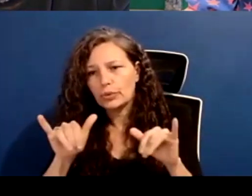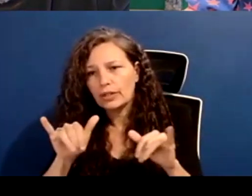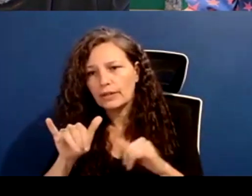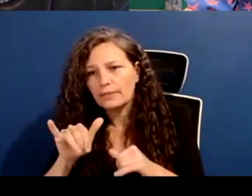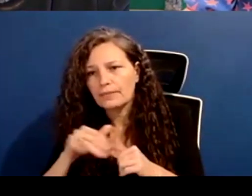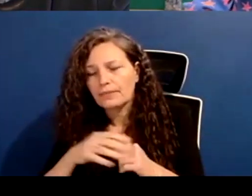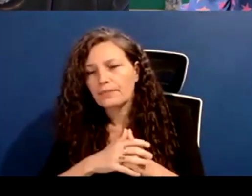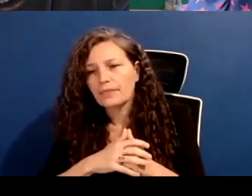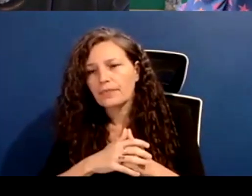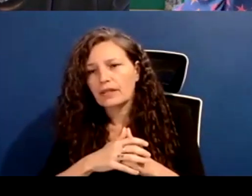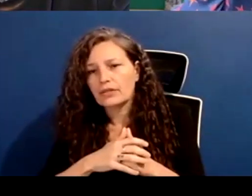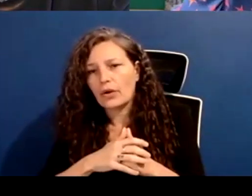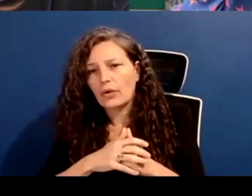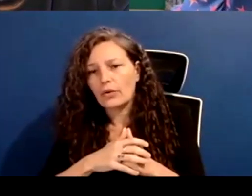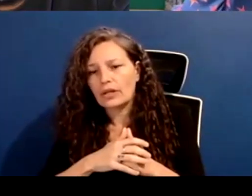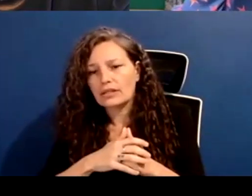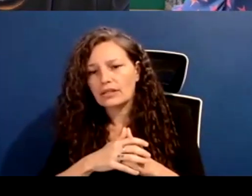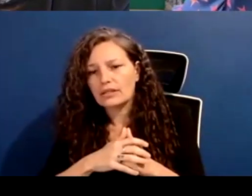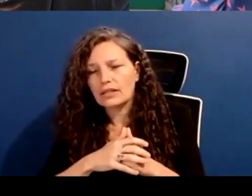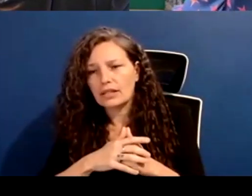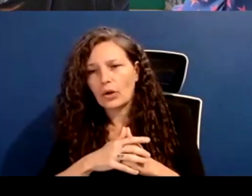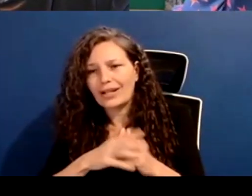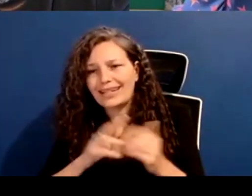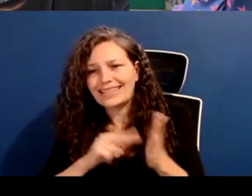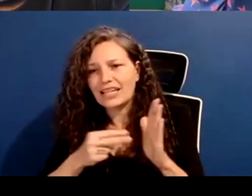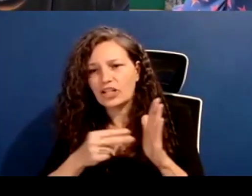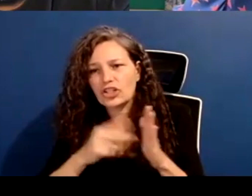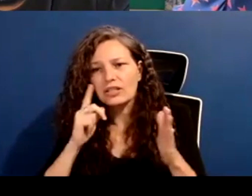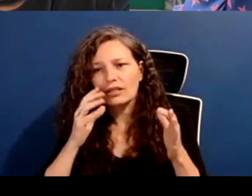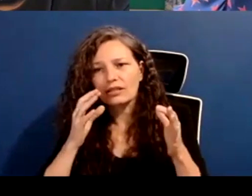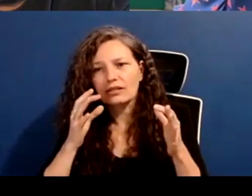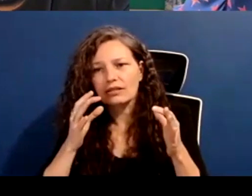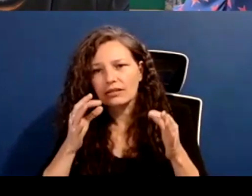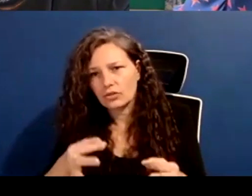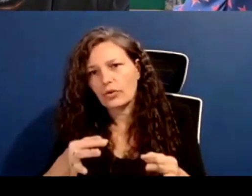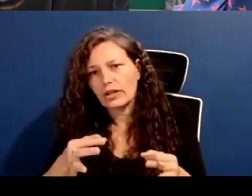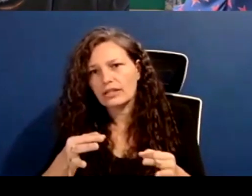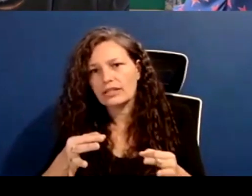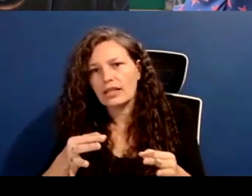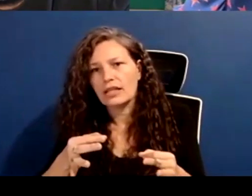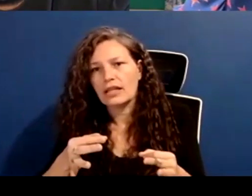retains disability, right? And that is an intentional choice. And that is how Jesus